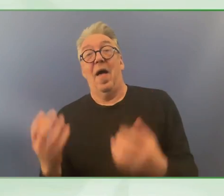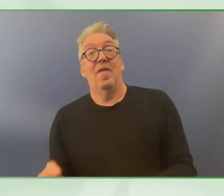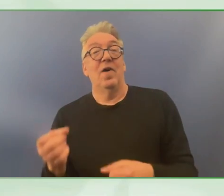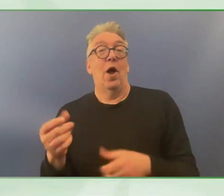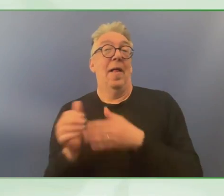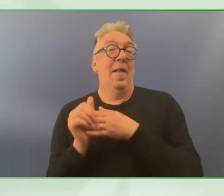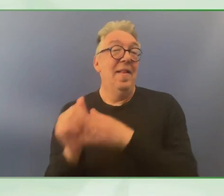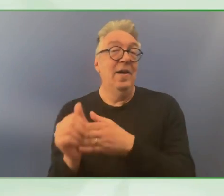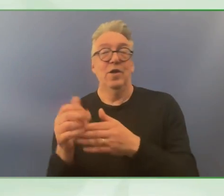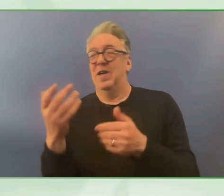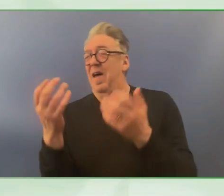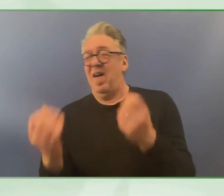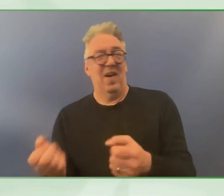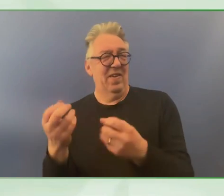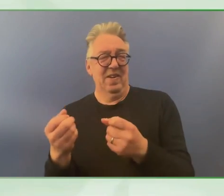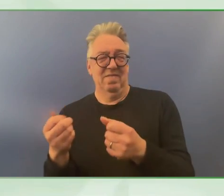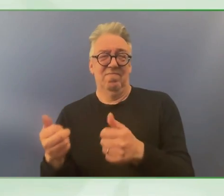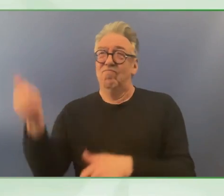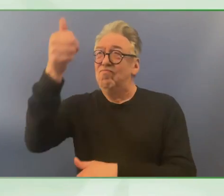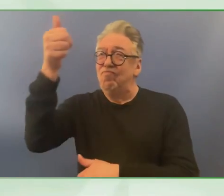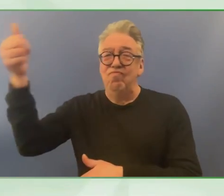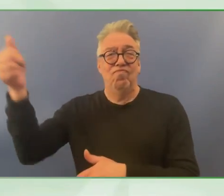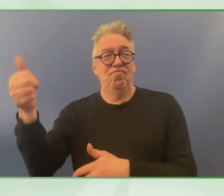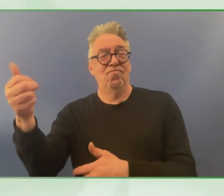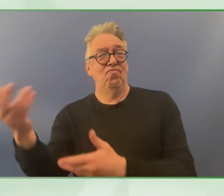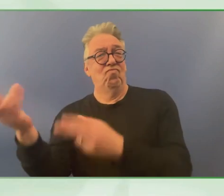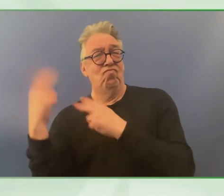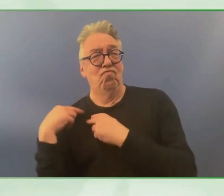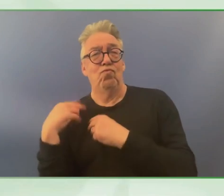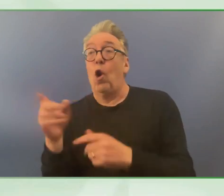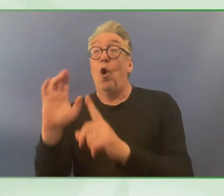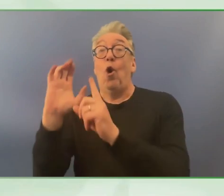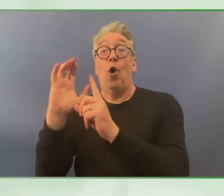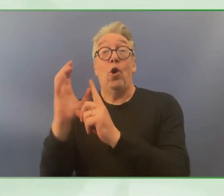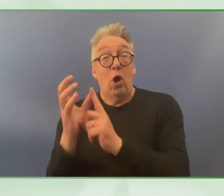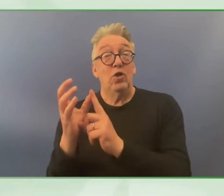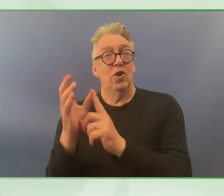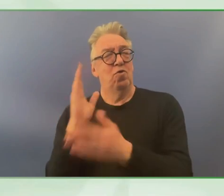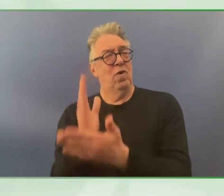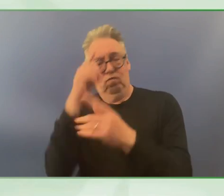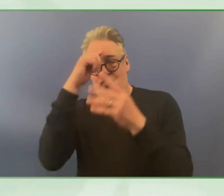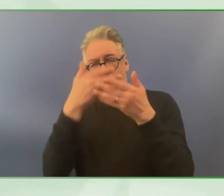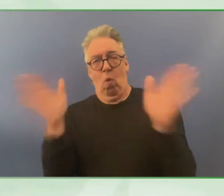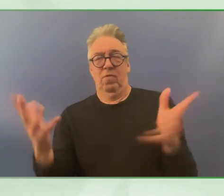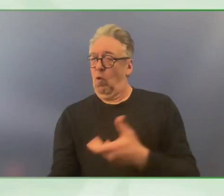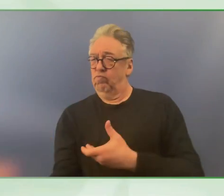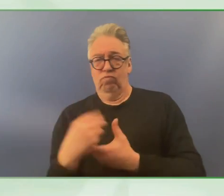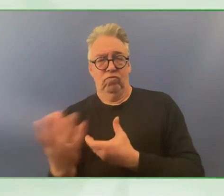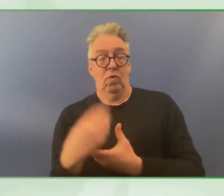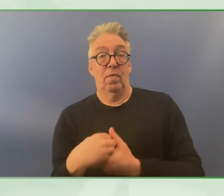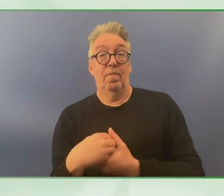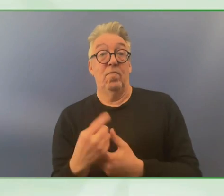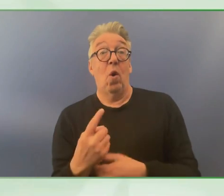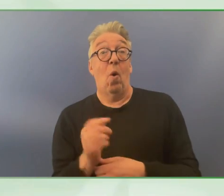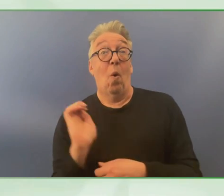involved, you have some of the makings of a culture which is actually open to inclusion, but not always, right? And so